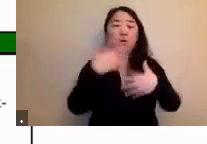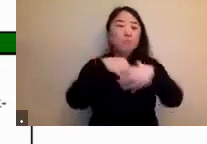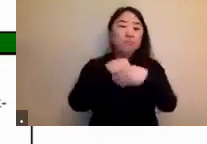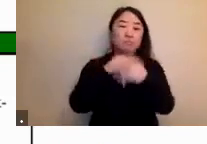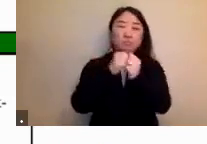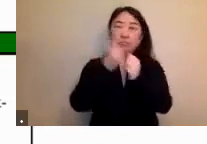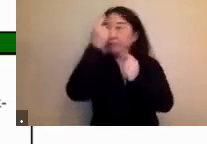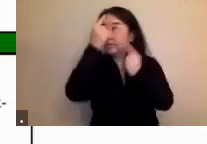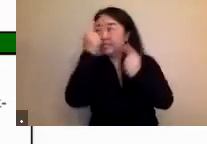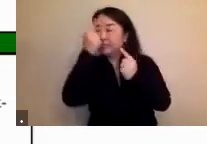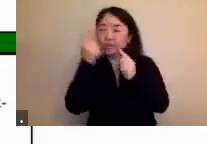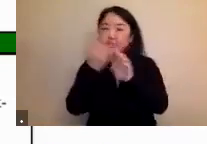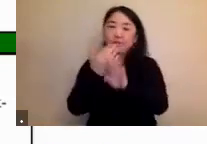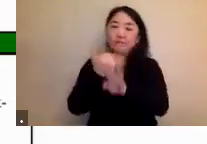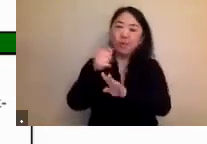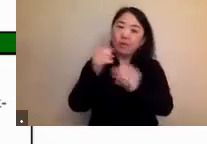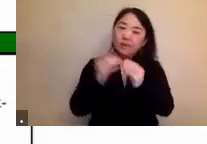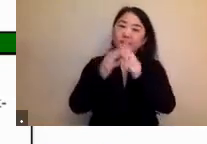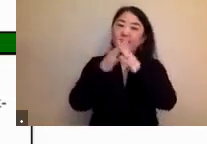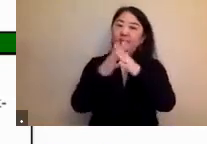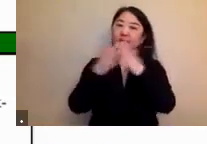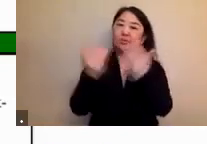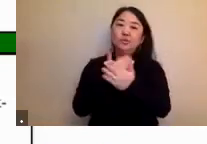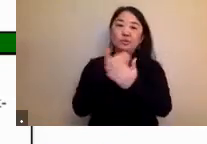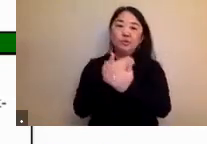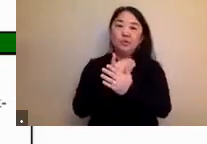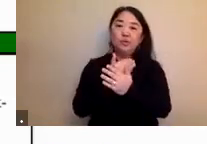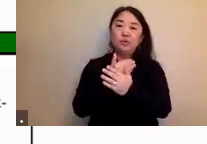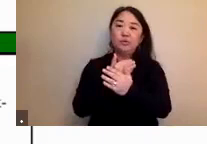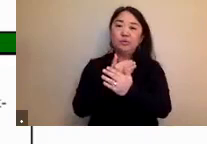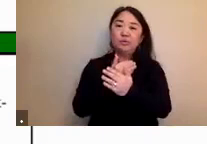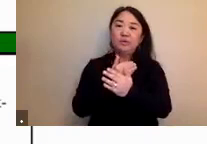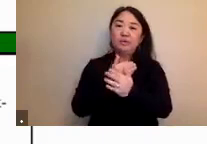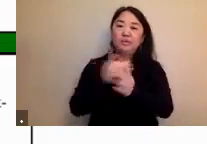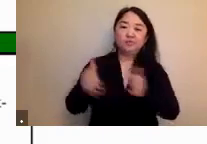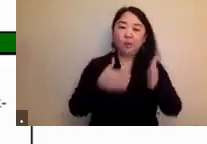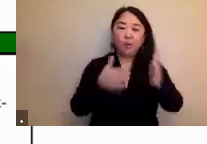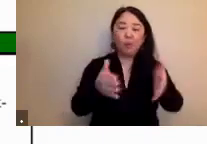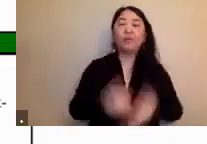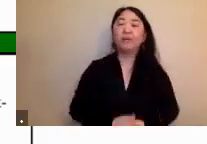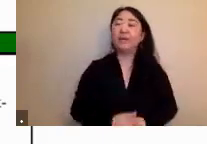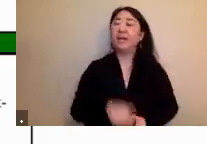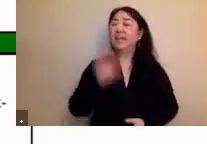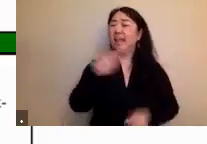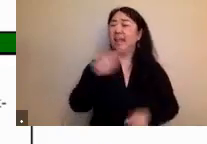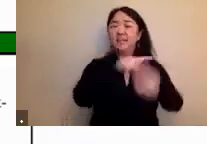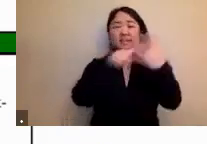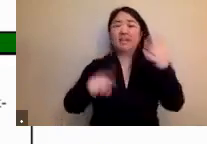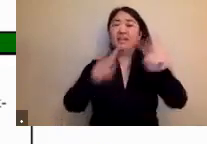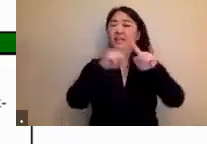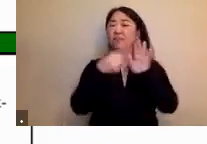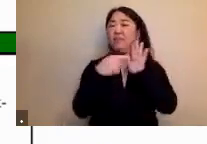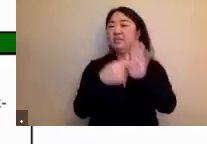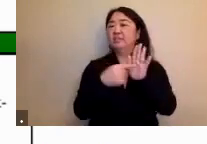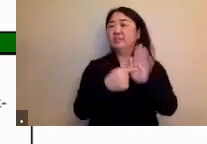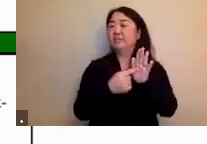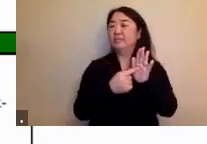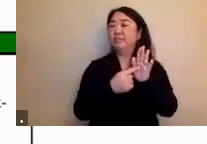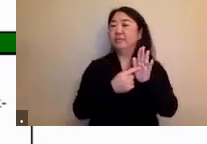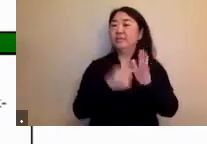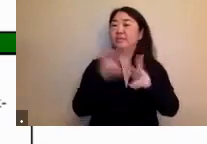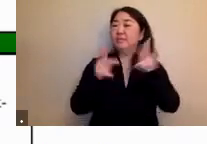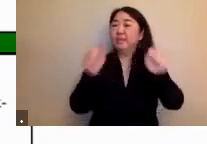in consideration as well. So these are just samples of what could be used, particularly that are used by